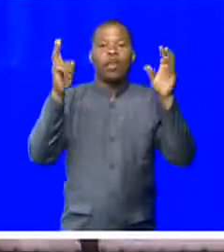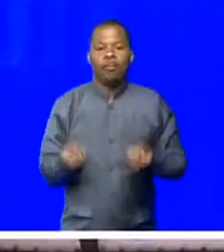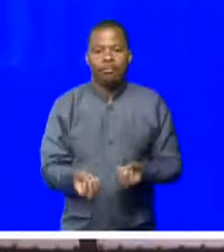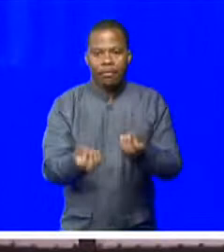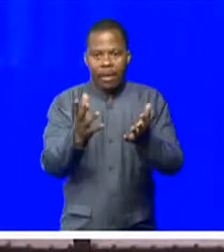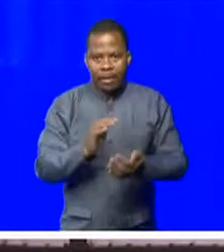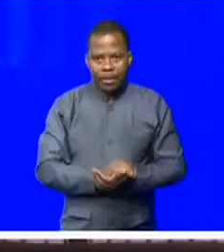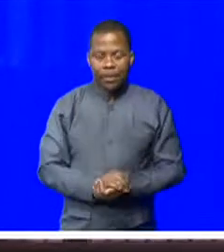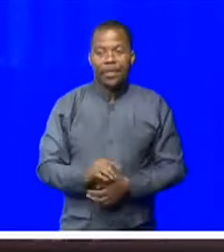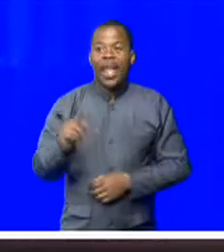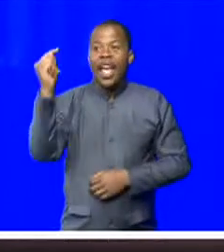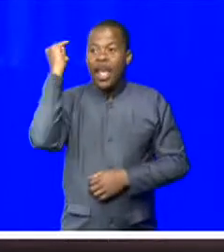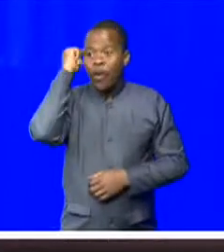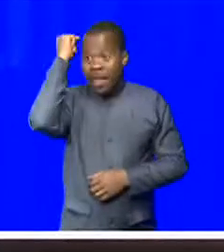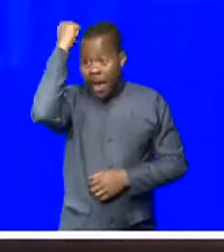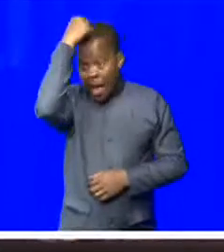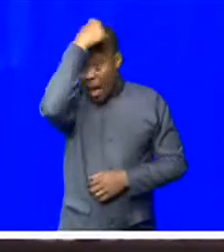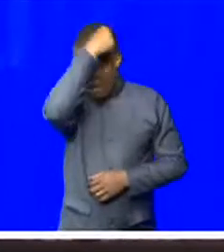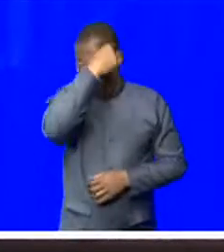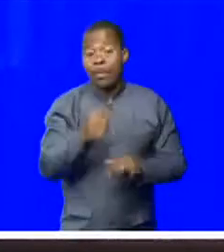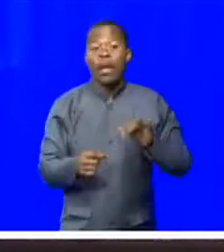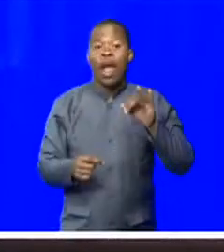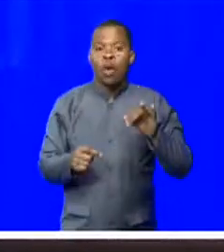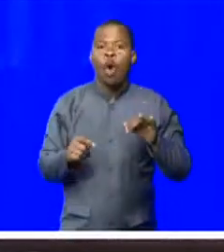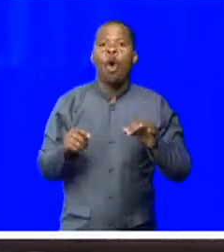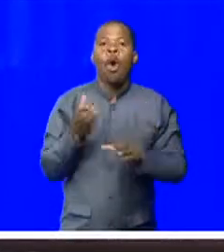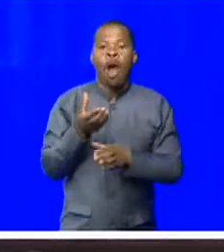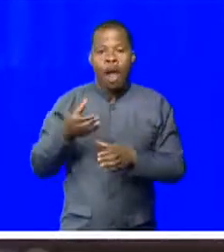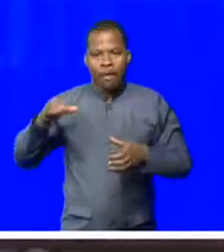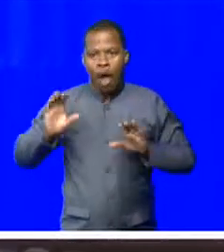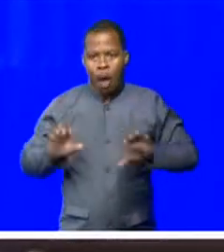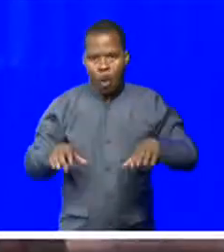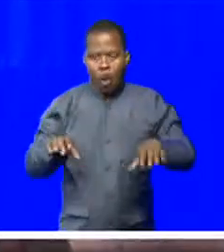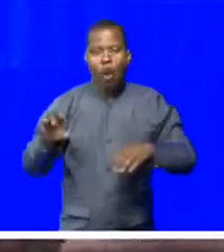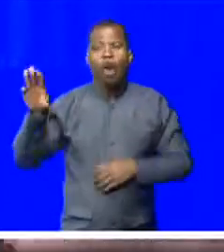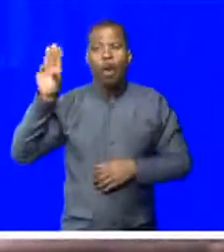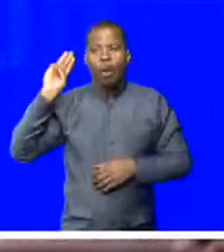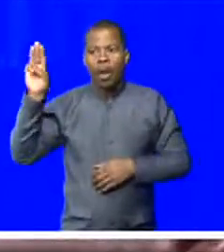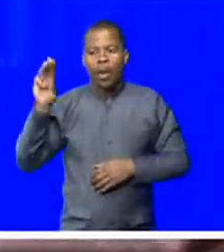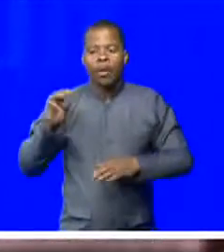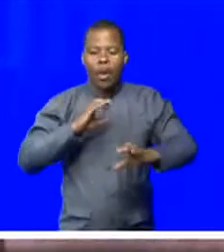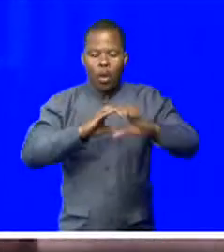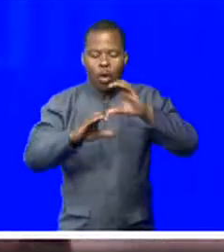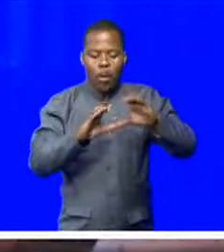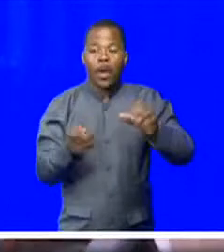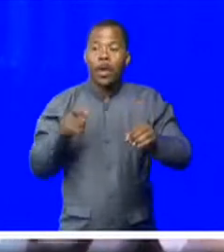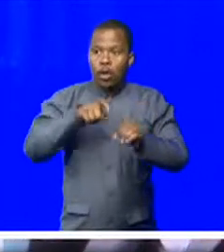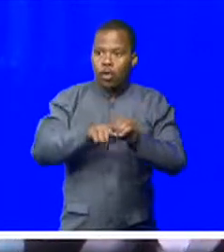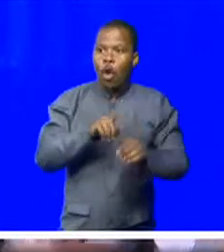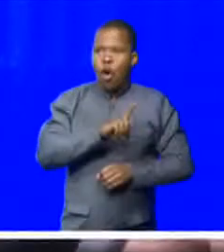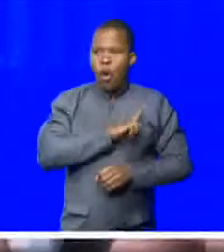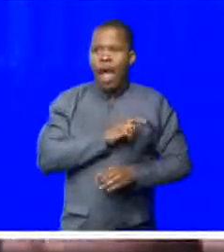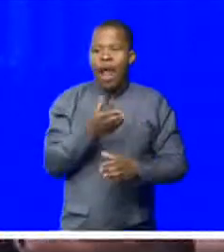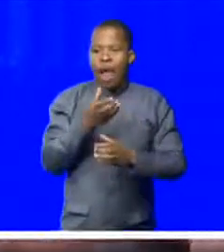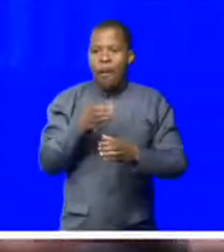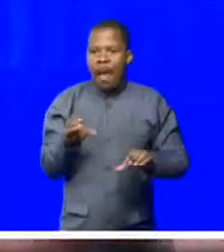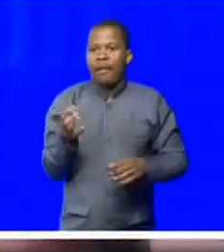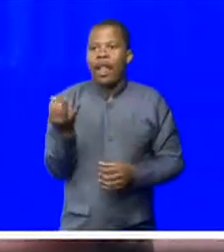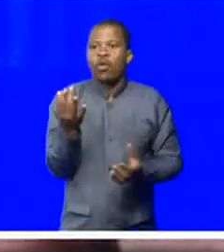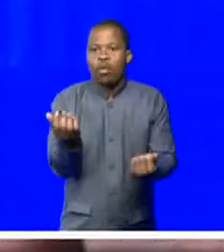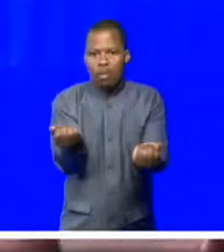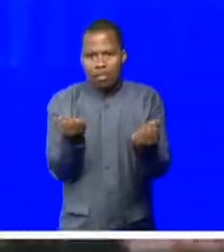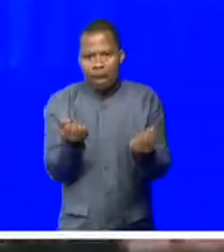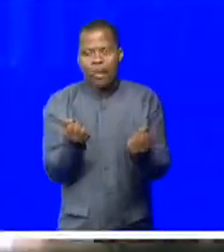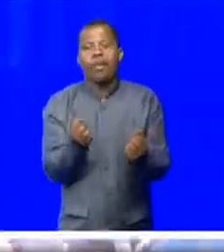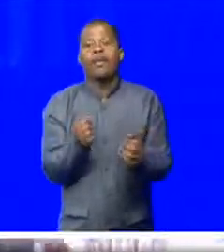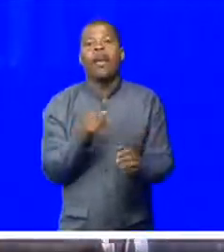His Majesty King Mswati III has held talks with the President of the Democratic Republic of Congo on the recently concluded SADC